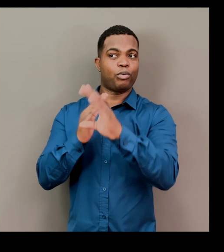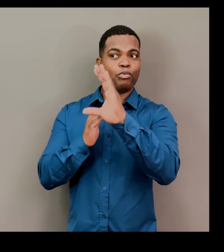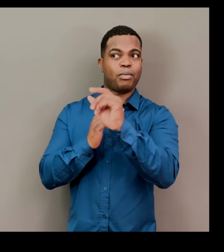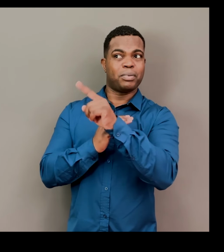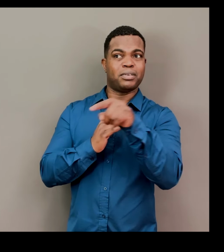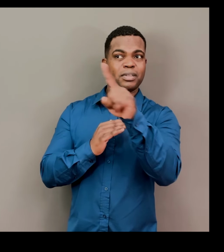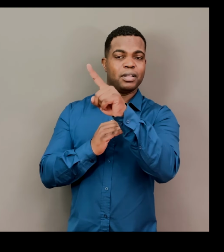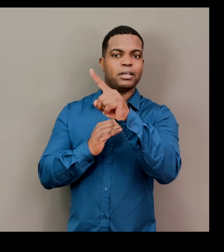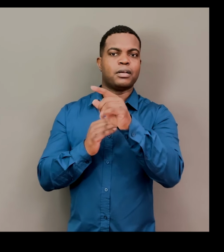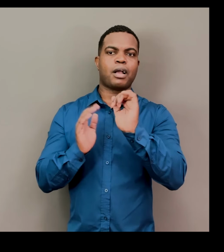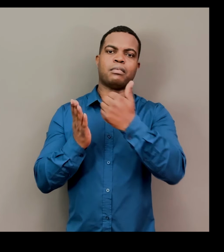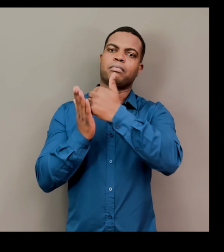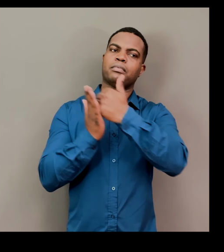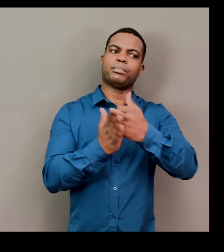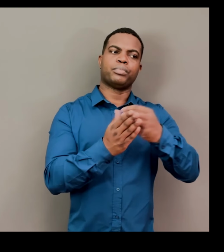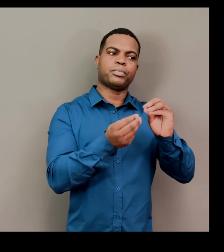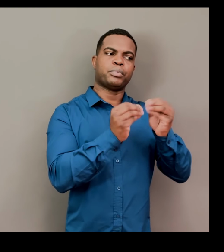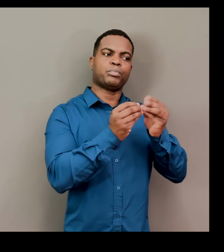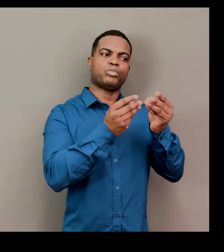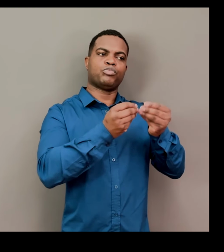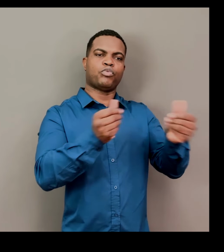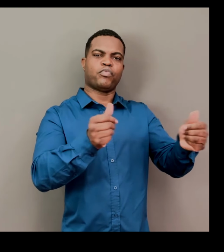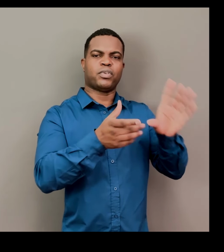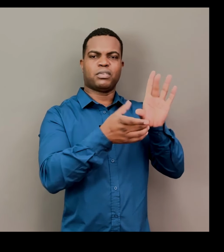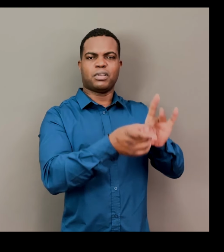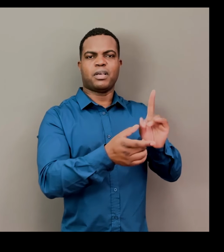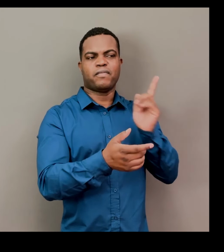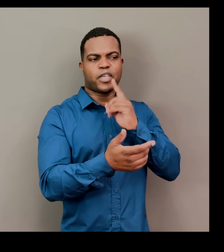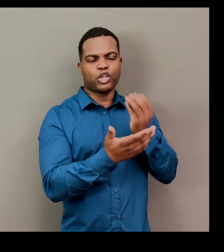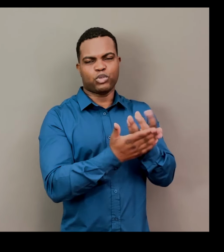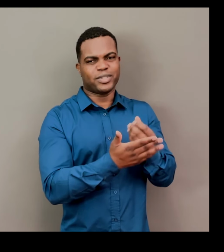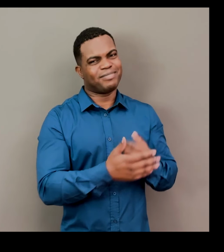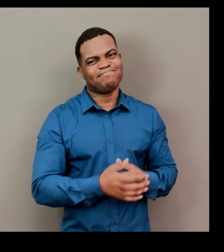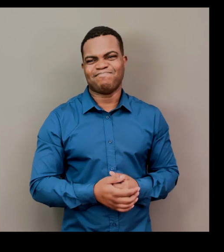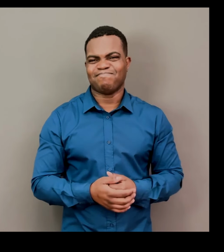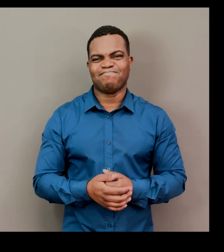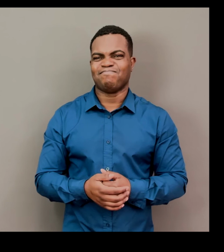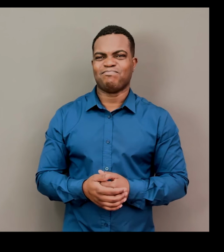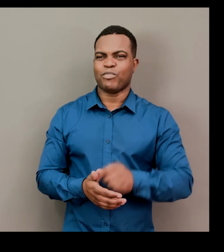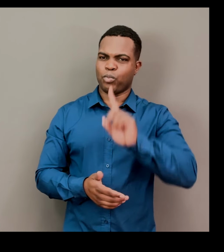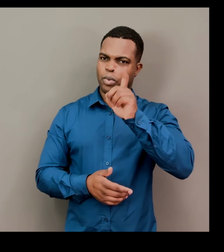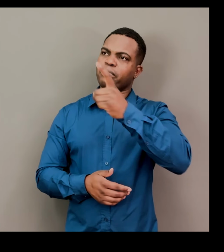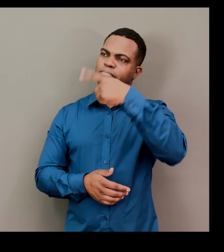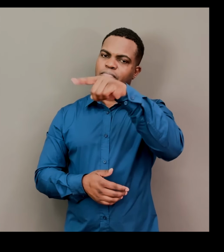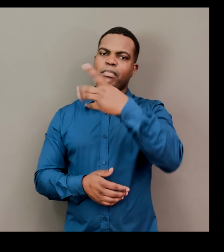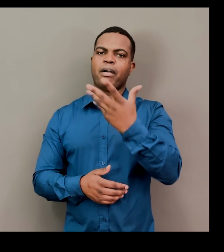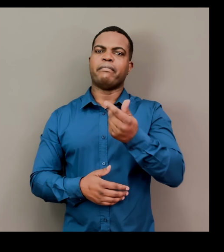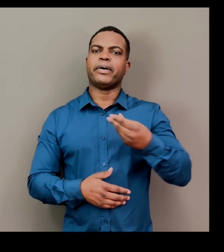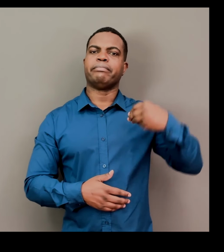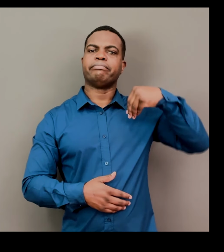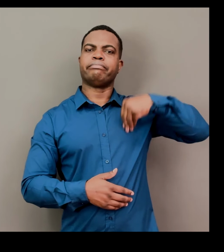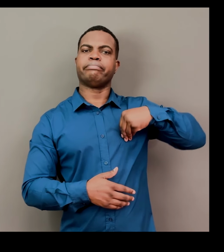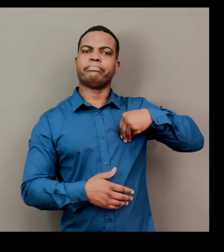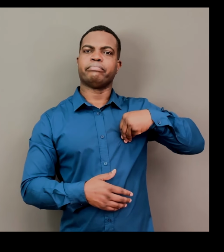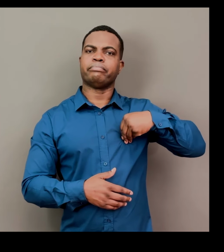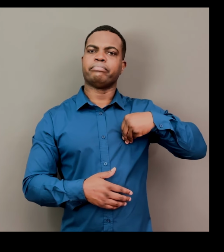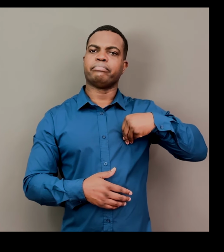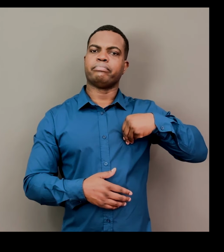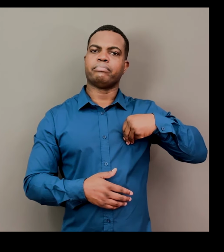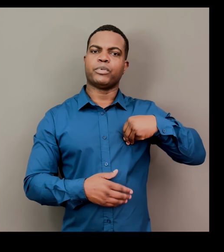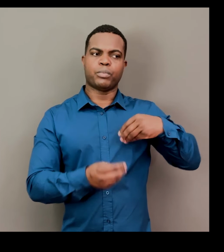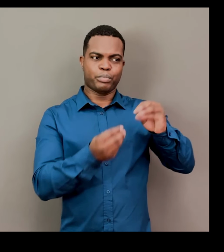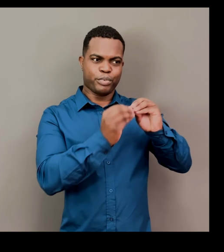false information will exacerbate the problem. Tech companies lack an incentive for solving the